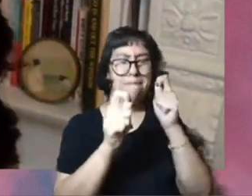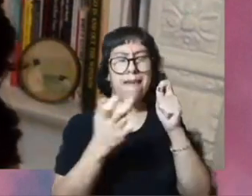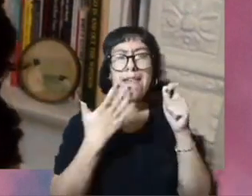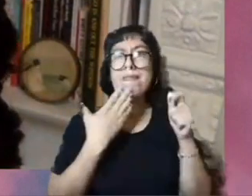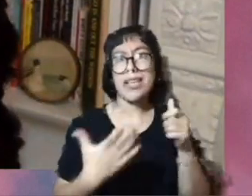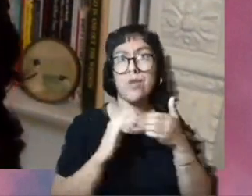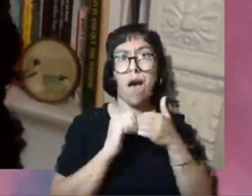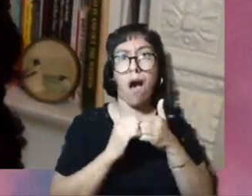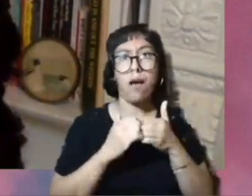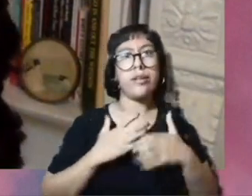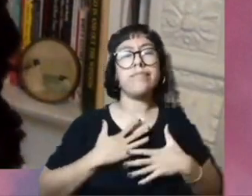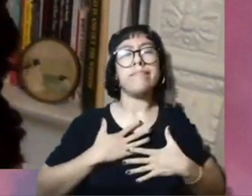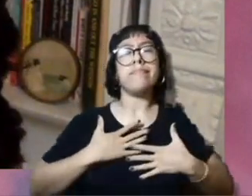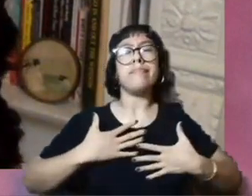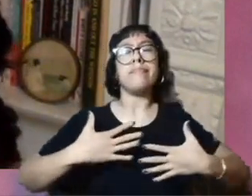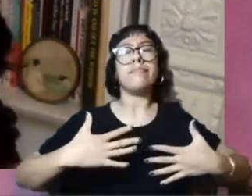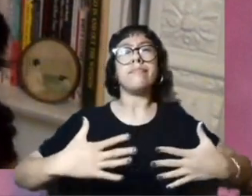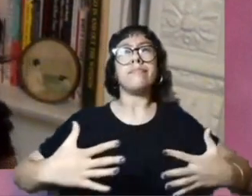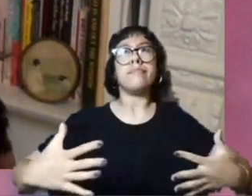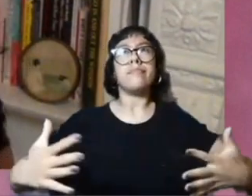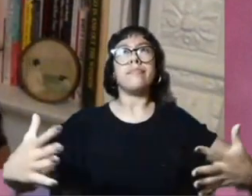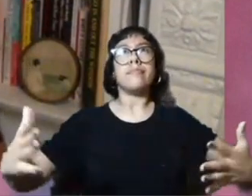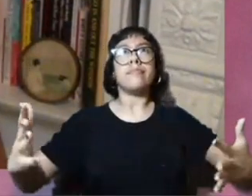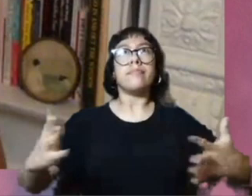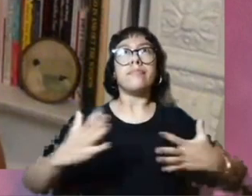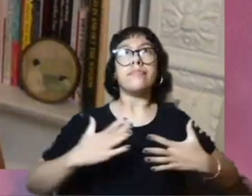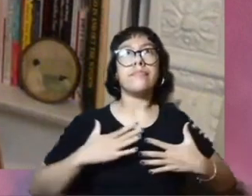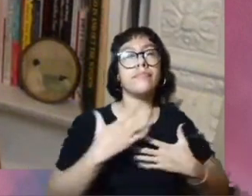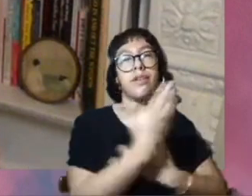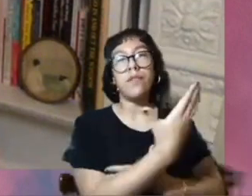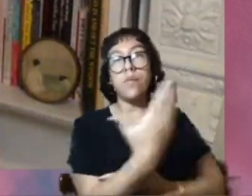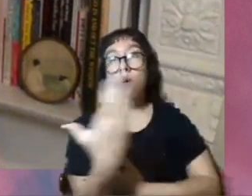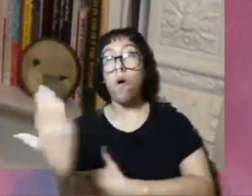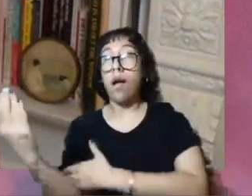first breath each morning, my last breath